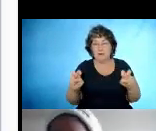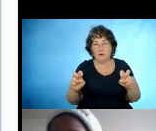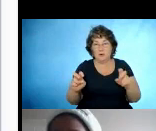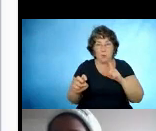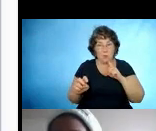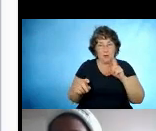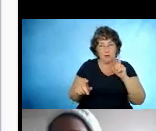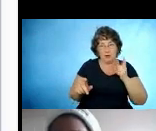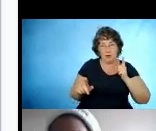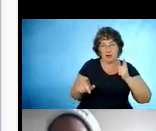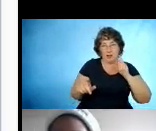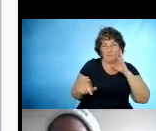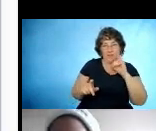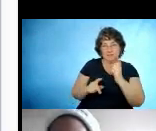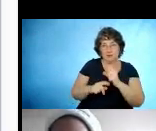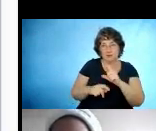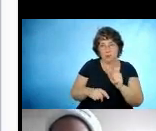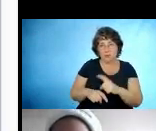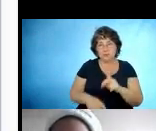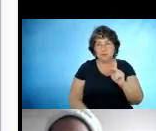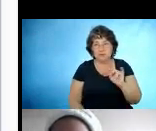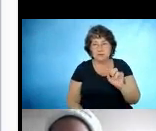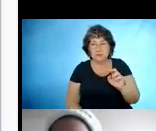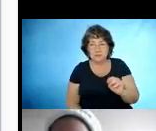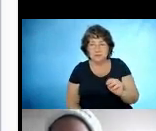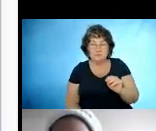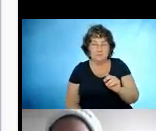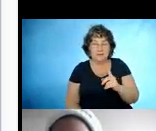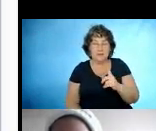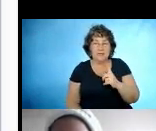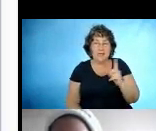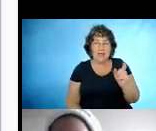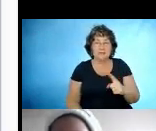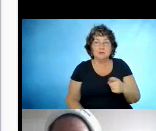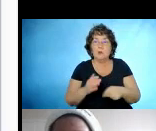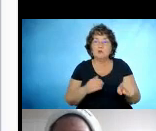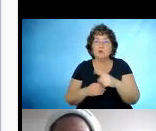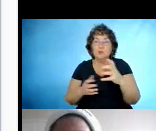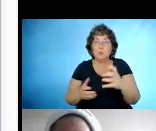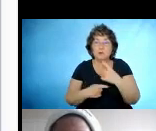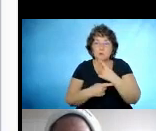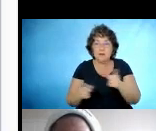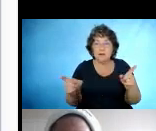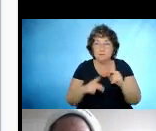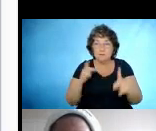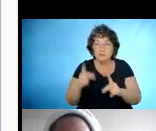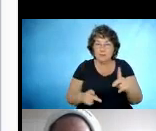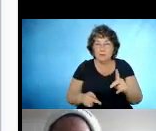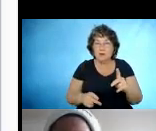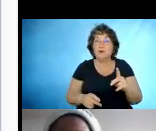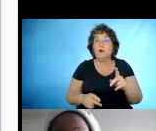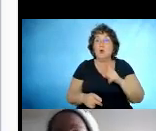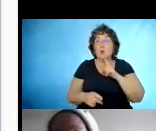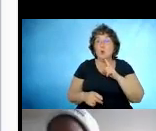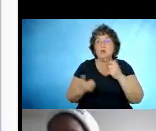your thoughts on this. Kim asks, what would you like to say to people who try to help too